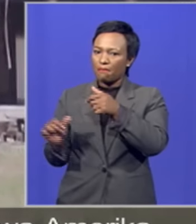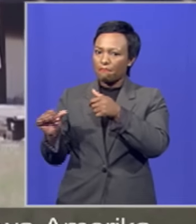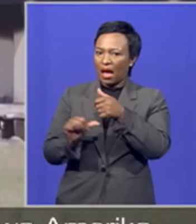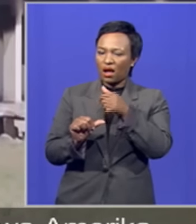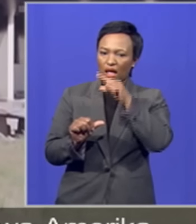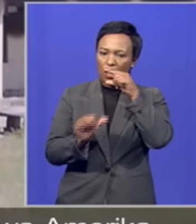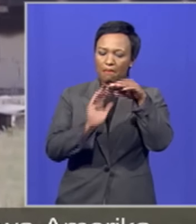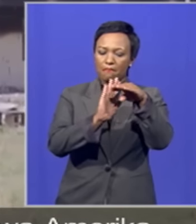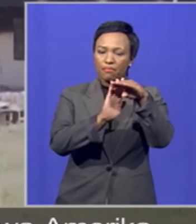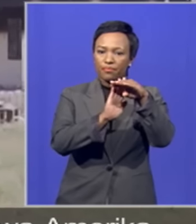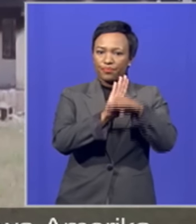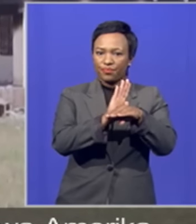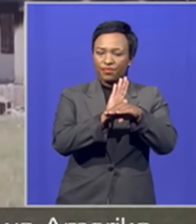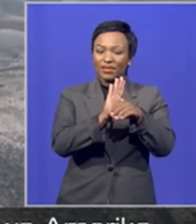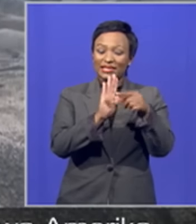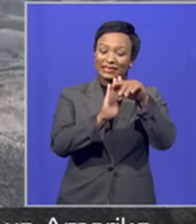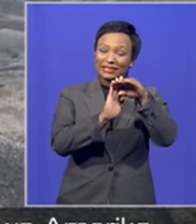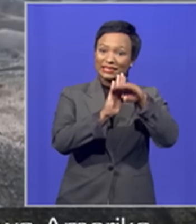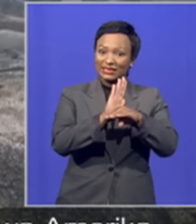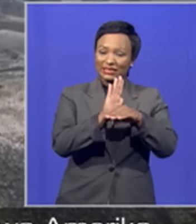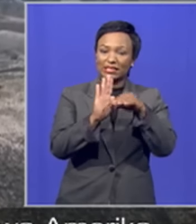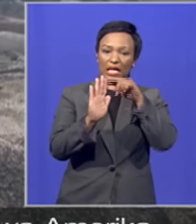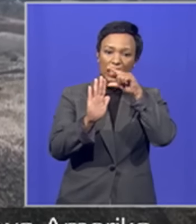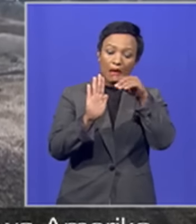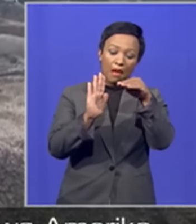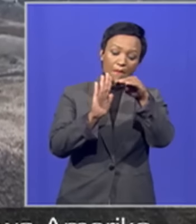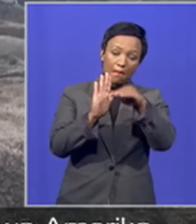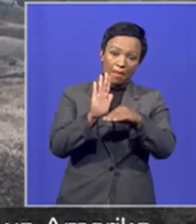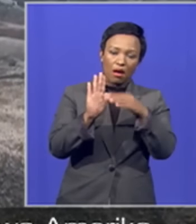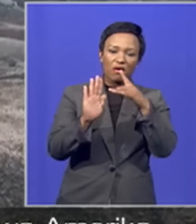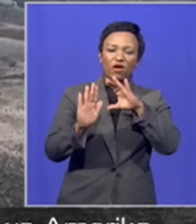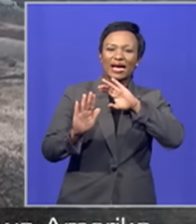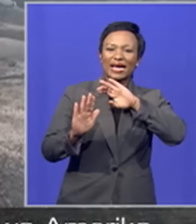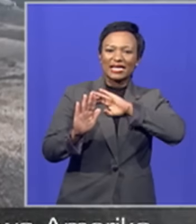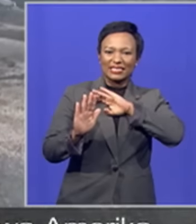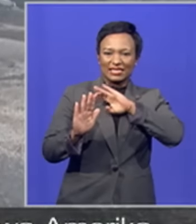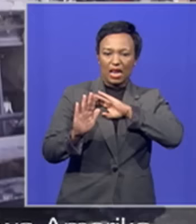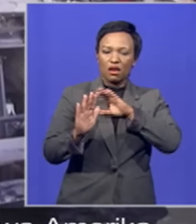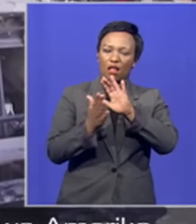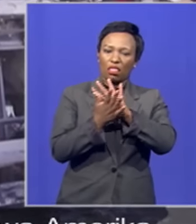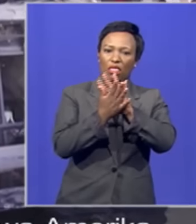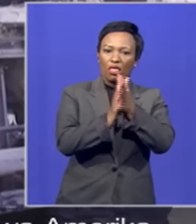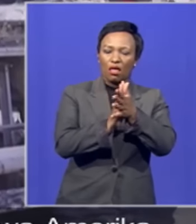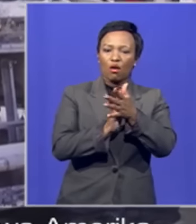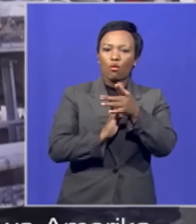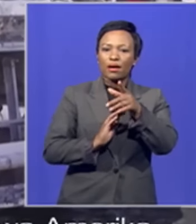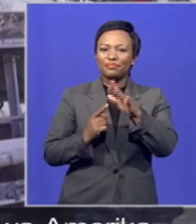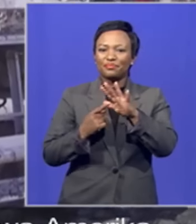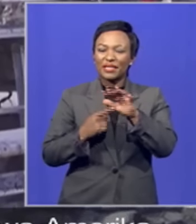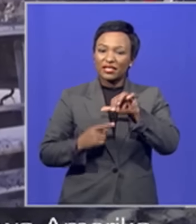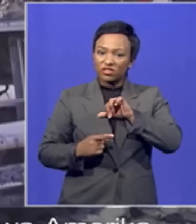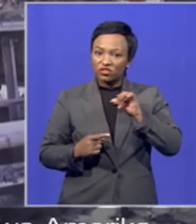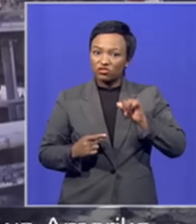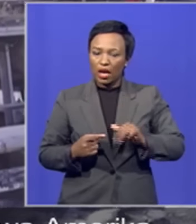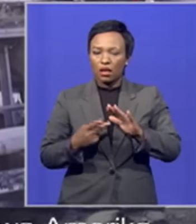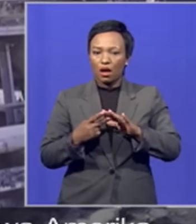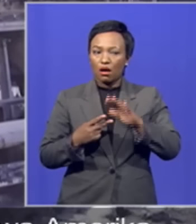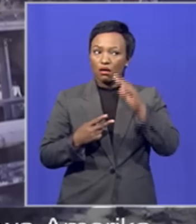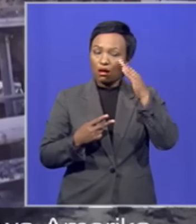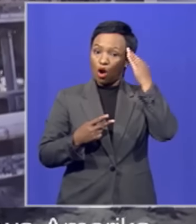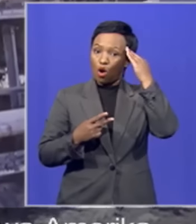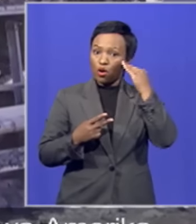reng di gata ka ditshwanelo tsa Bakreste tse di akaretsang China, North Korea le Russia. Trump o ikanne go lesa go thusa